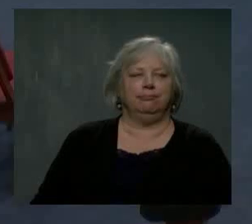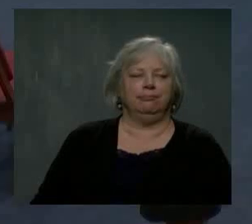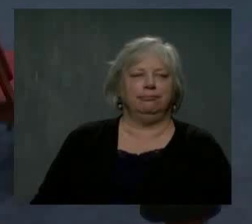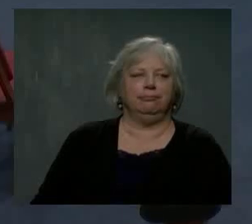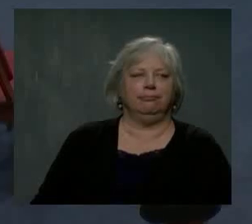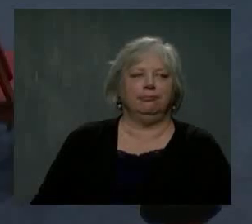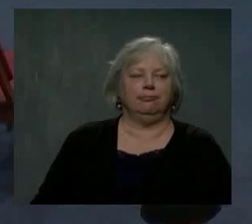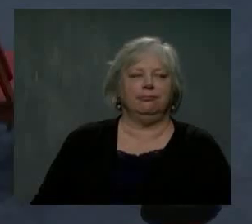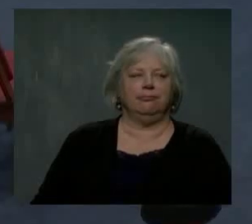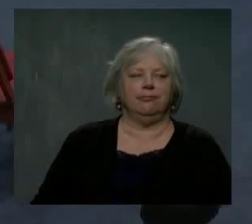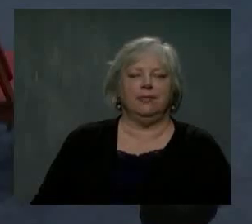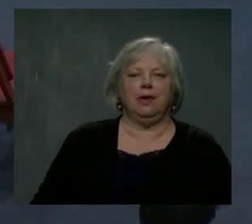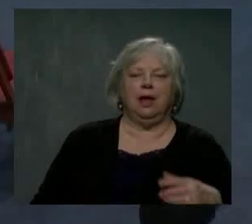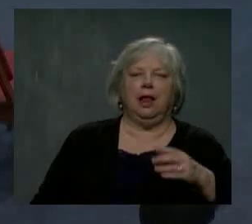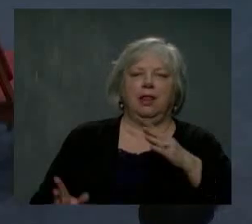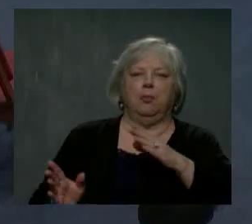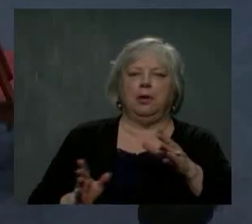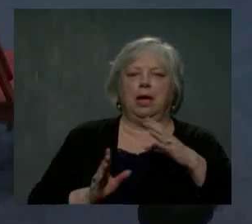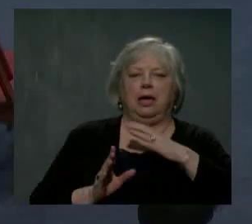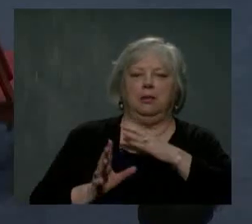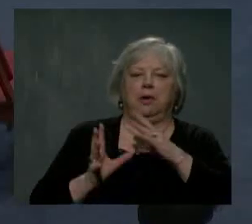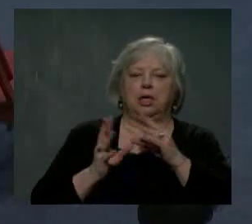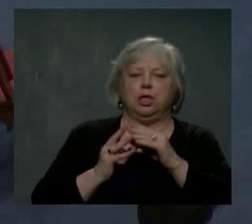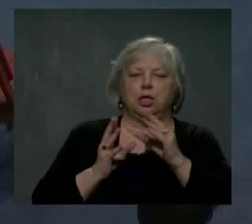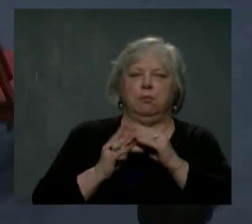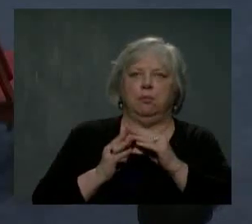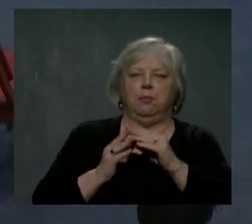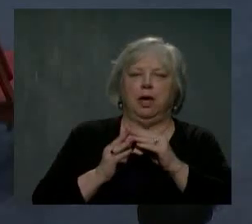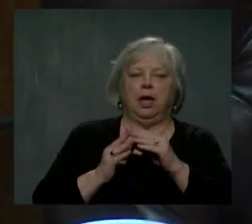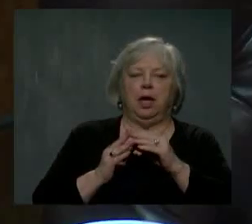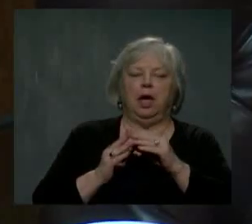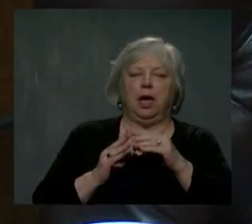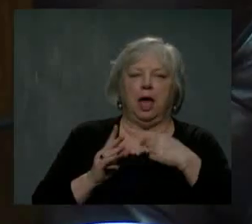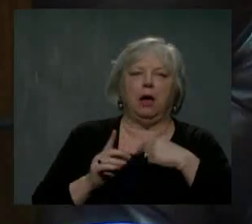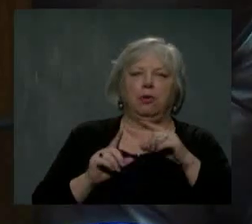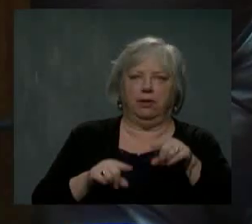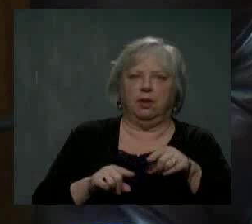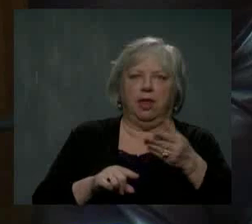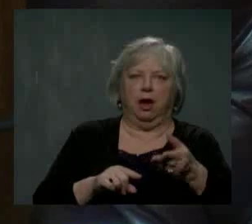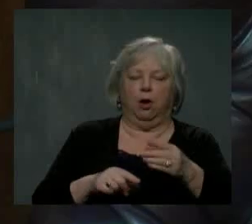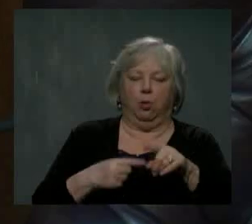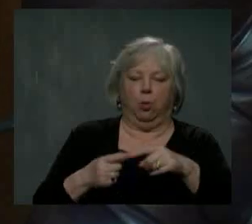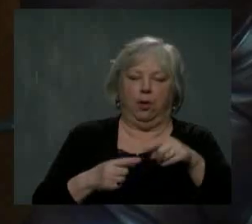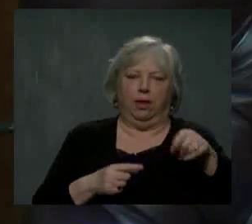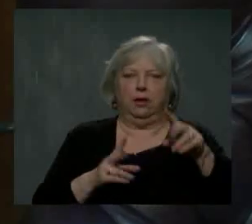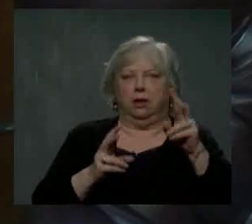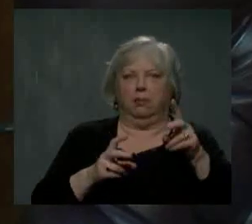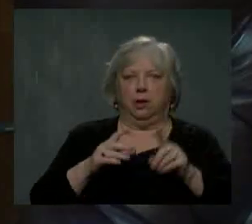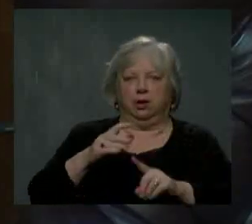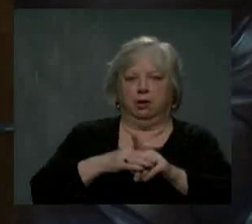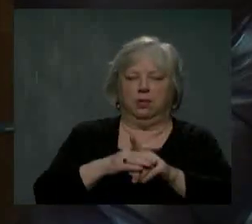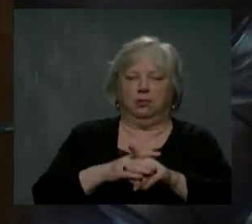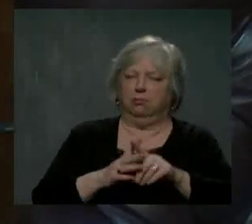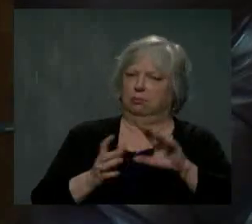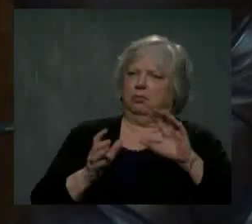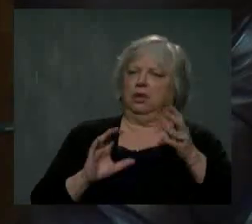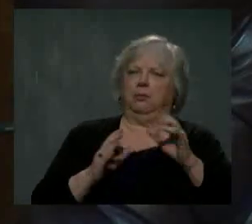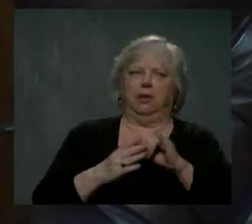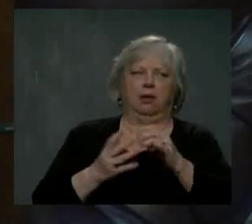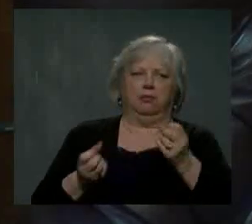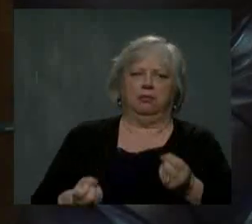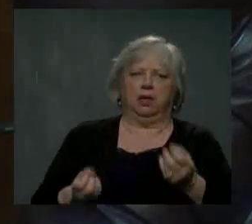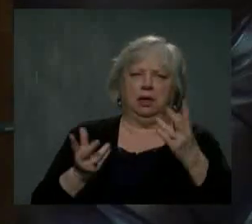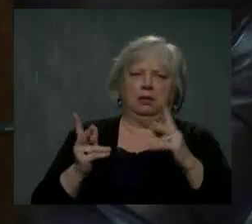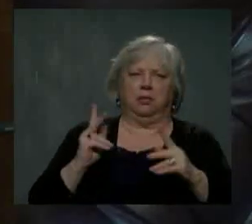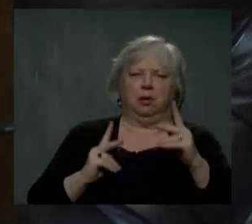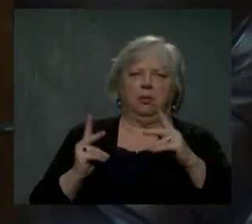I attended the Planning Commission meeting when this came up, and it seemed like there was a lot of people